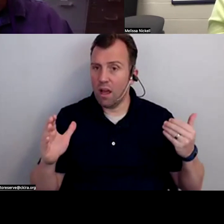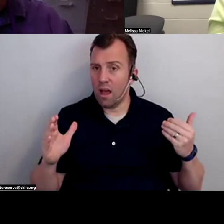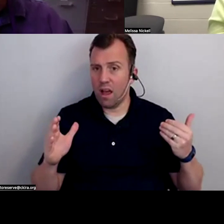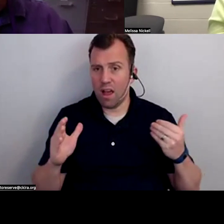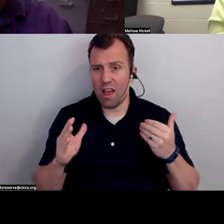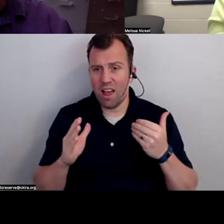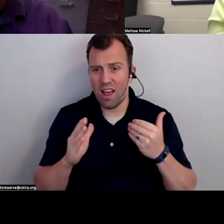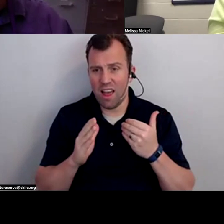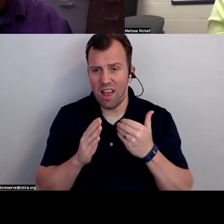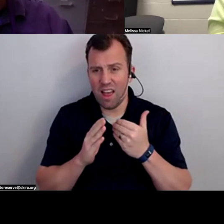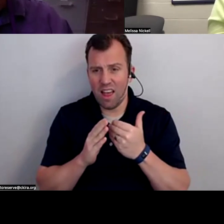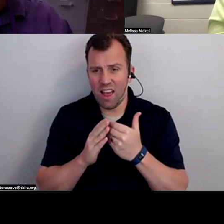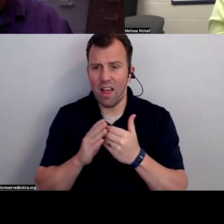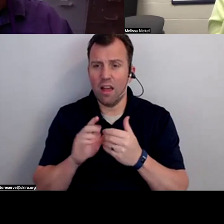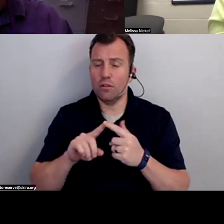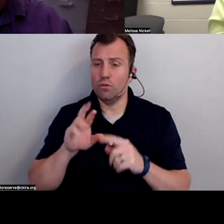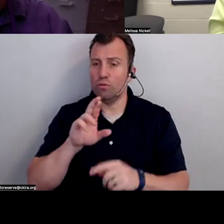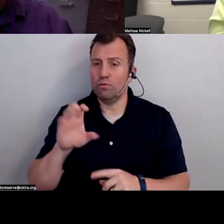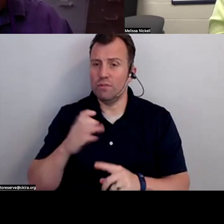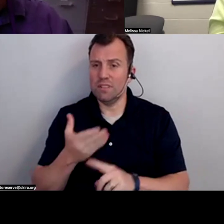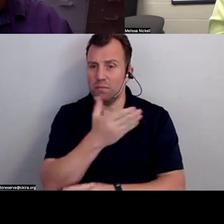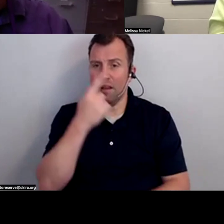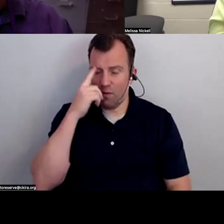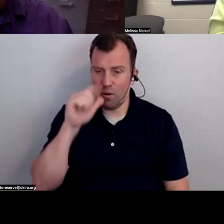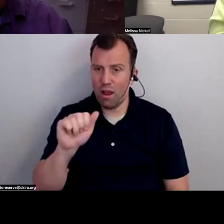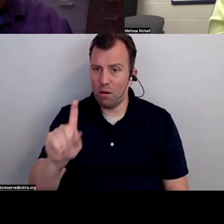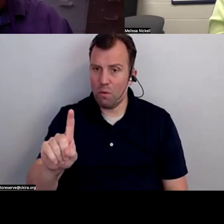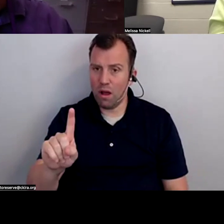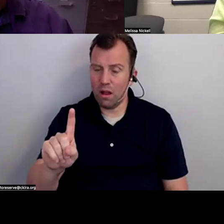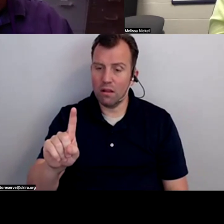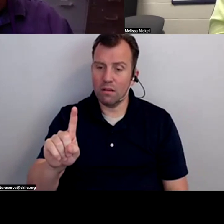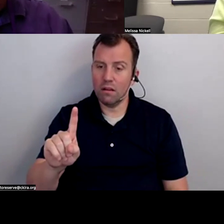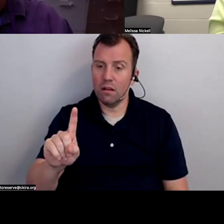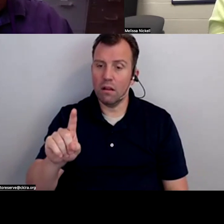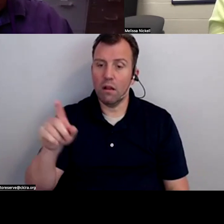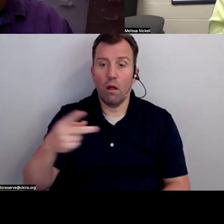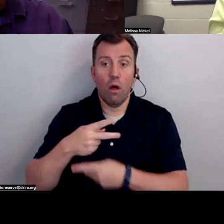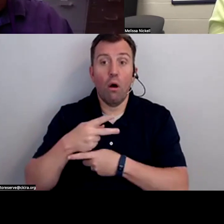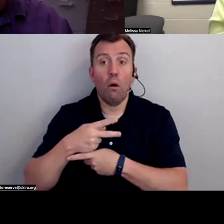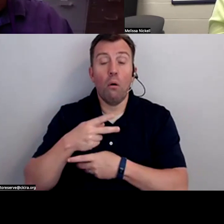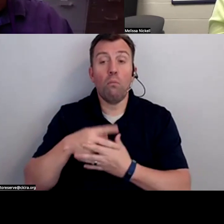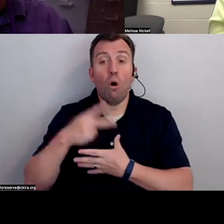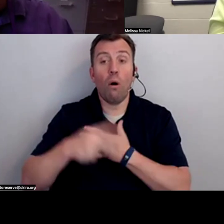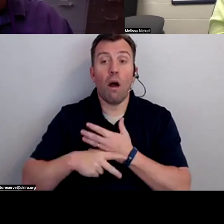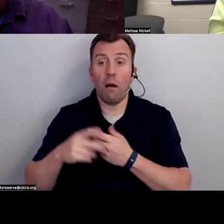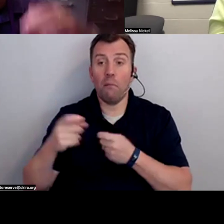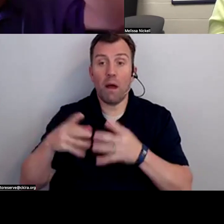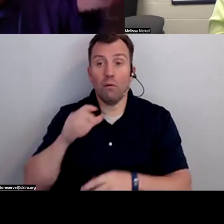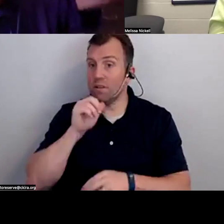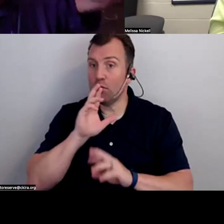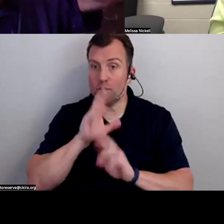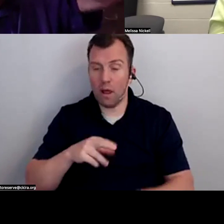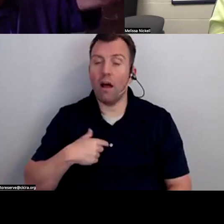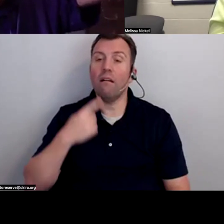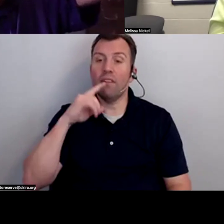the deadline for when I would need to resubmit for an A1. And the program officer was not responding to me. And eventually I